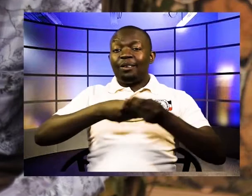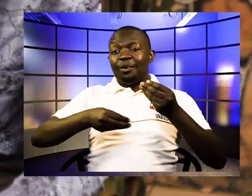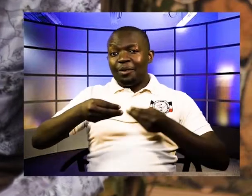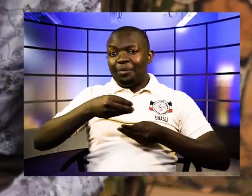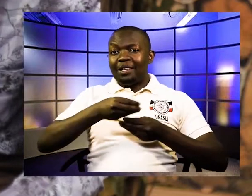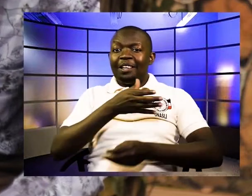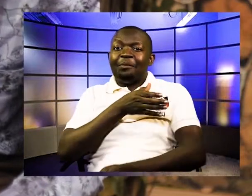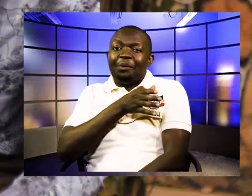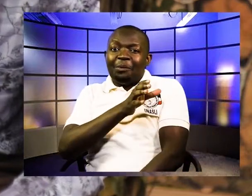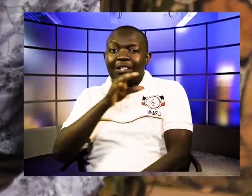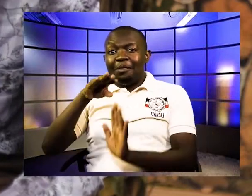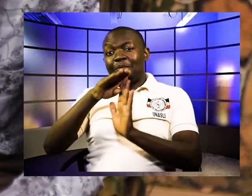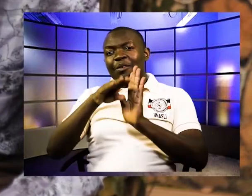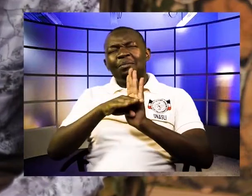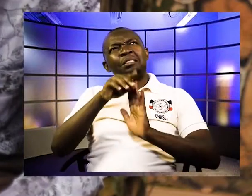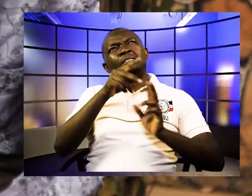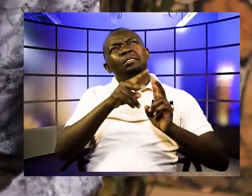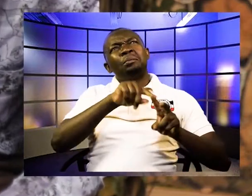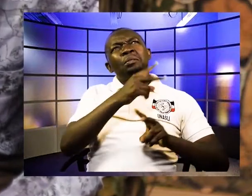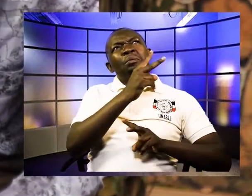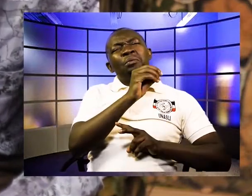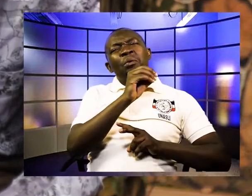that started way back in